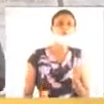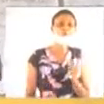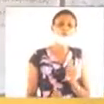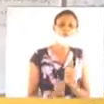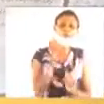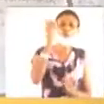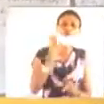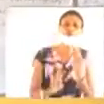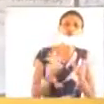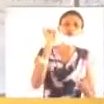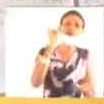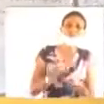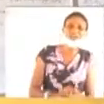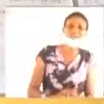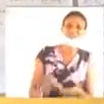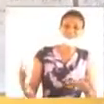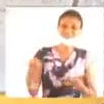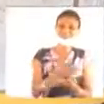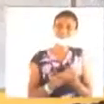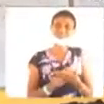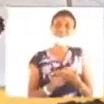the use of drugs.